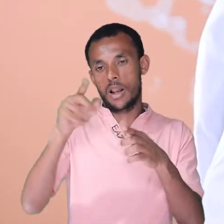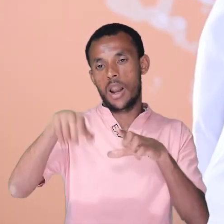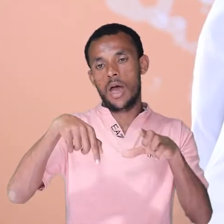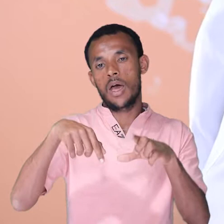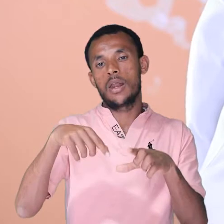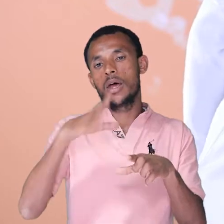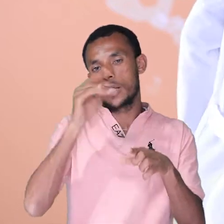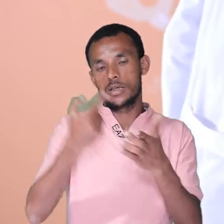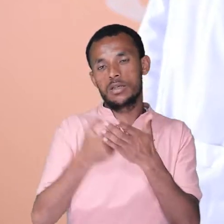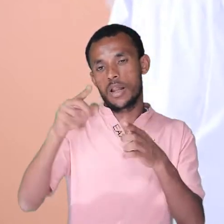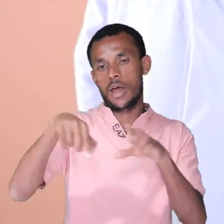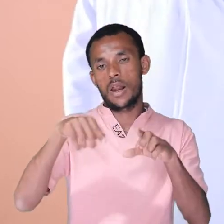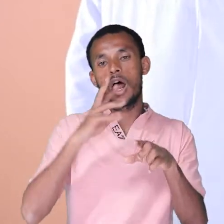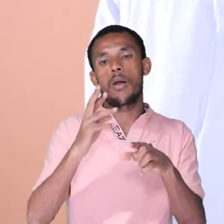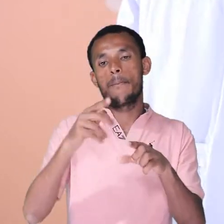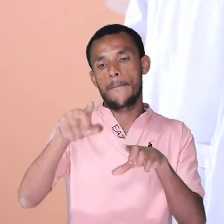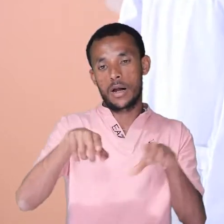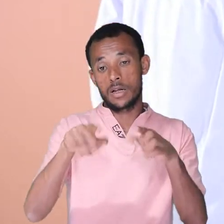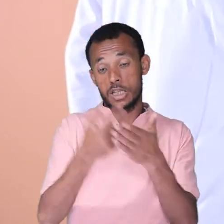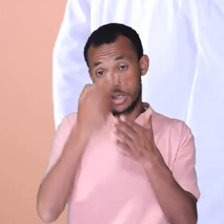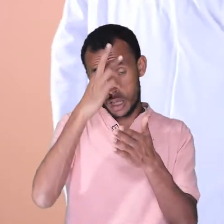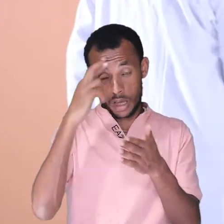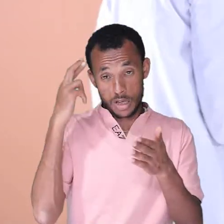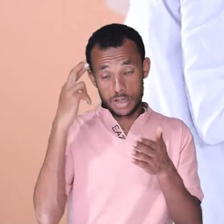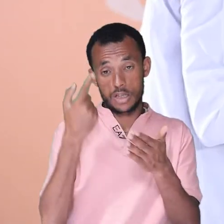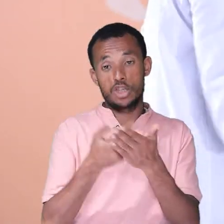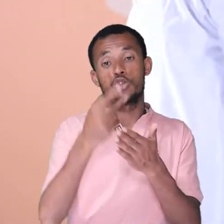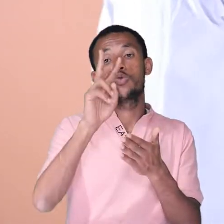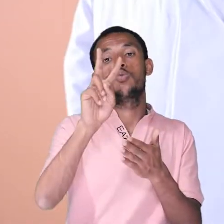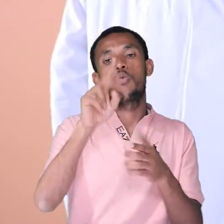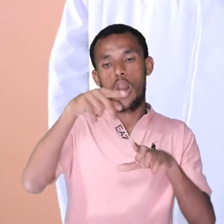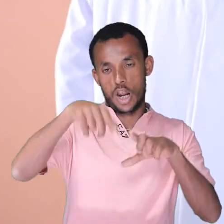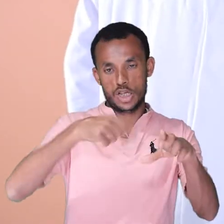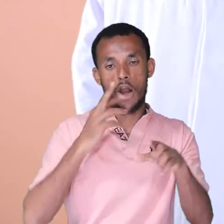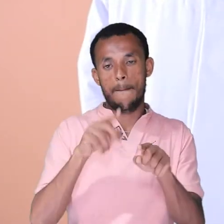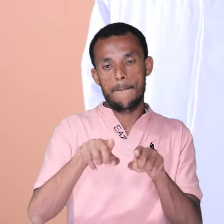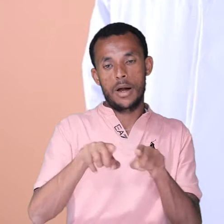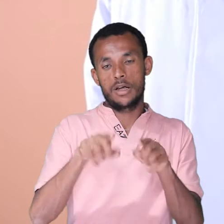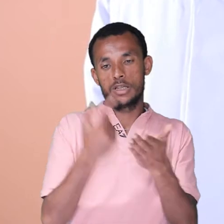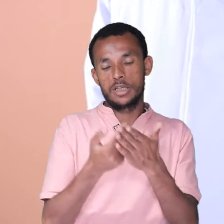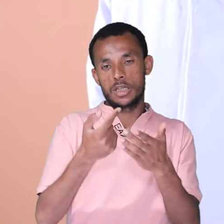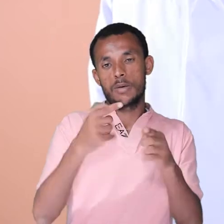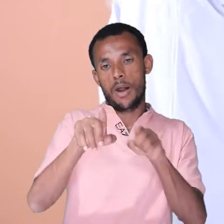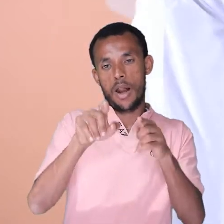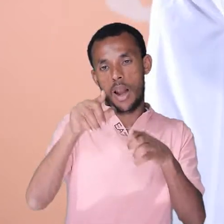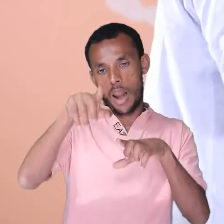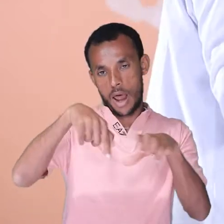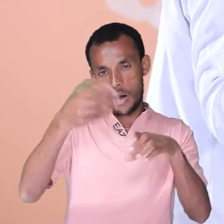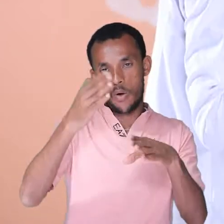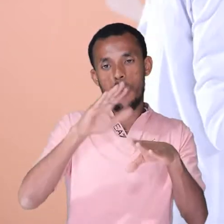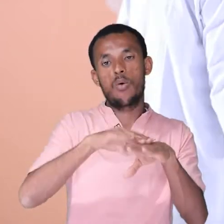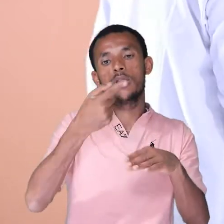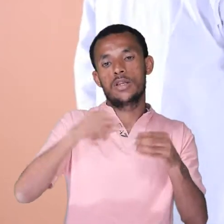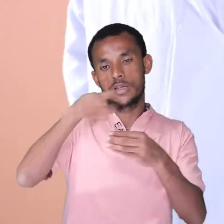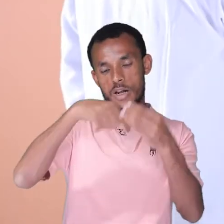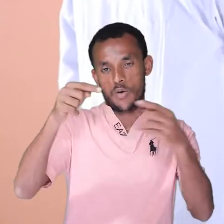and this line is also parallel. In three cases, these two lines are parallel, therefore this parallel line on a circle intercepts a congruent